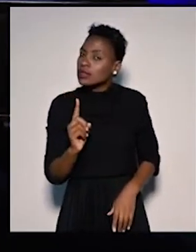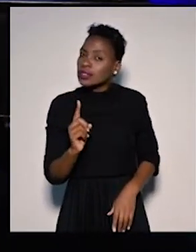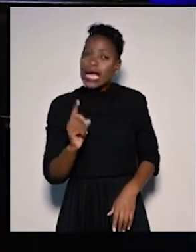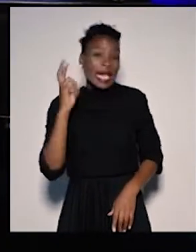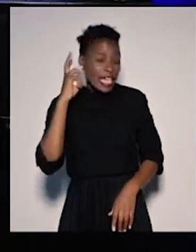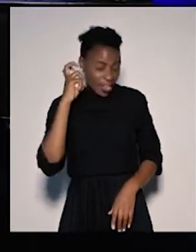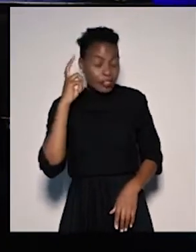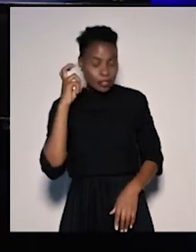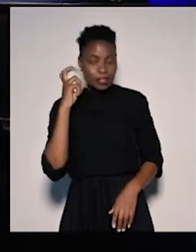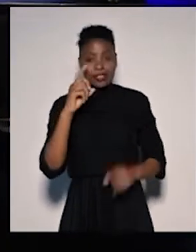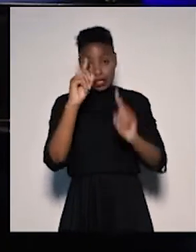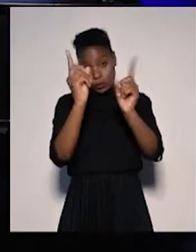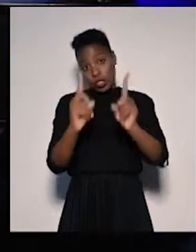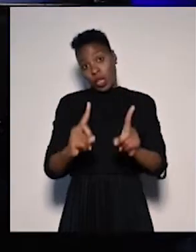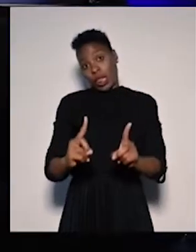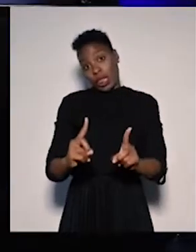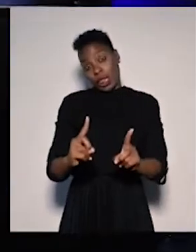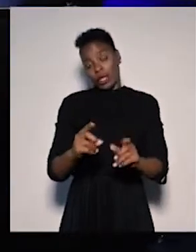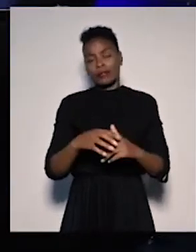ENT specialist, yeah.